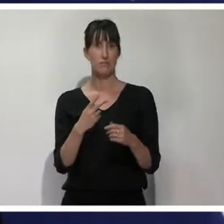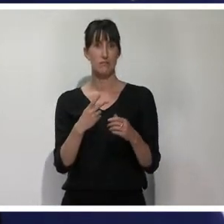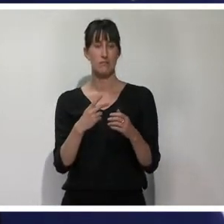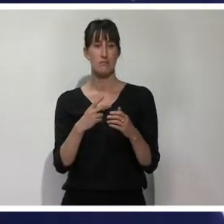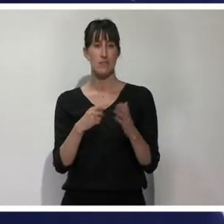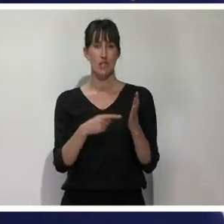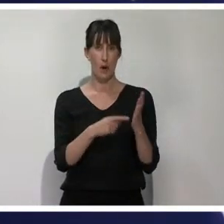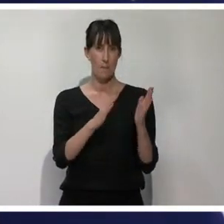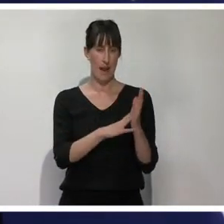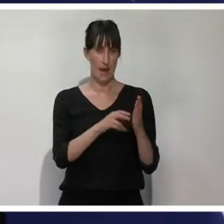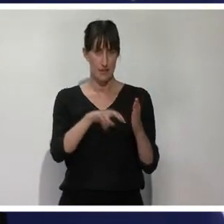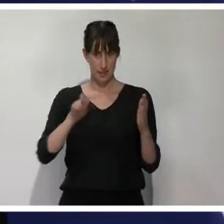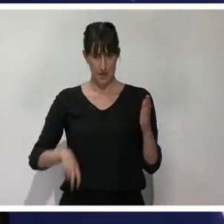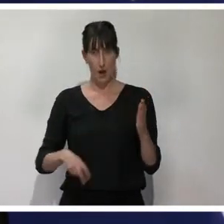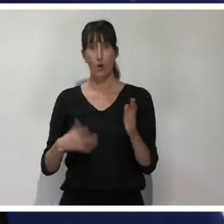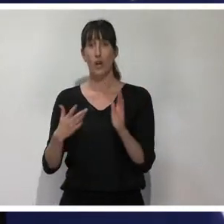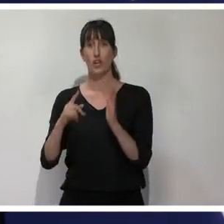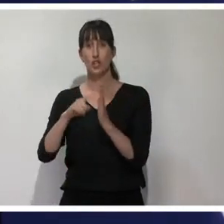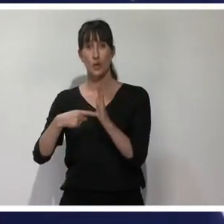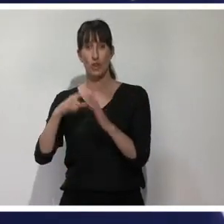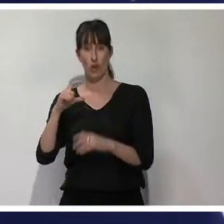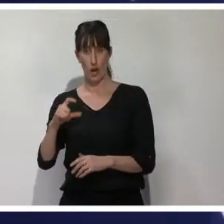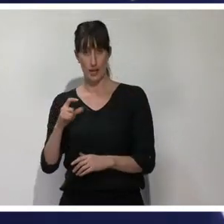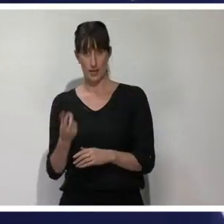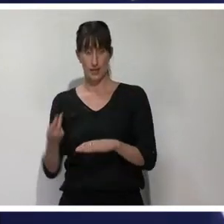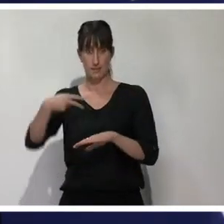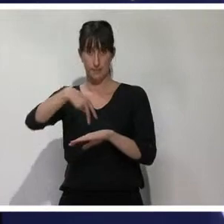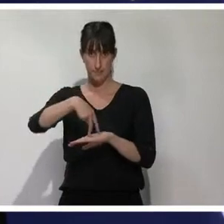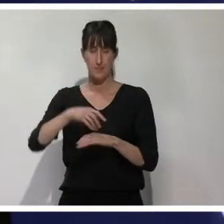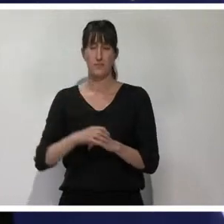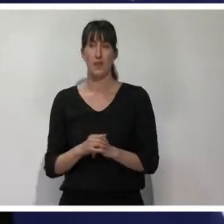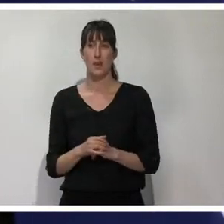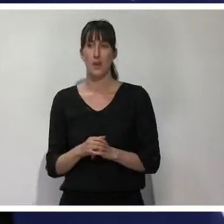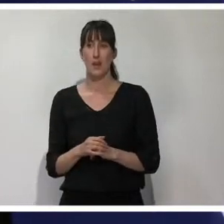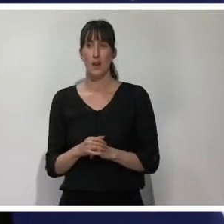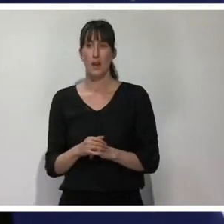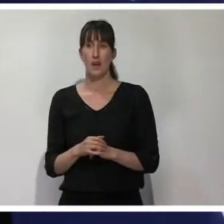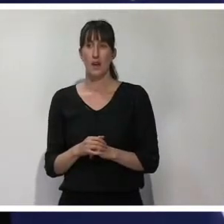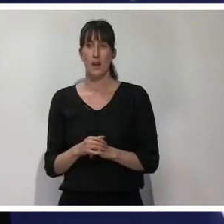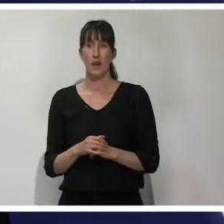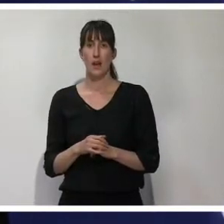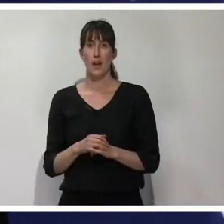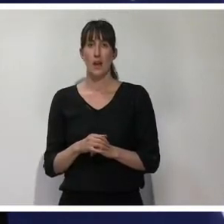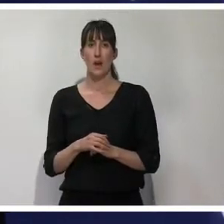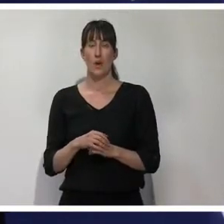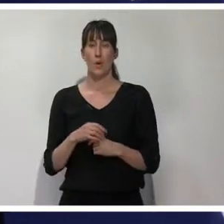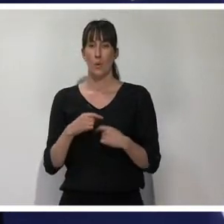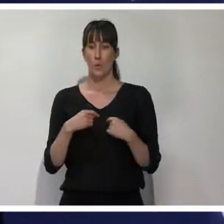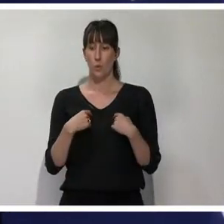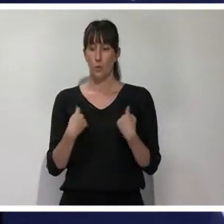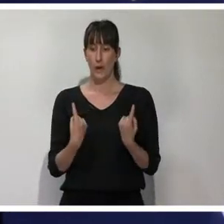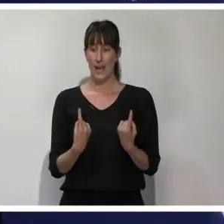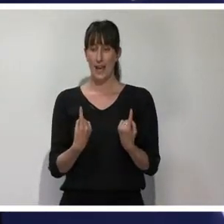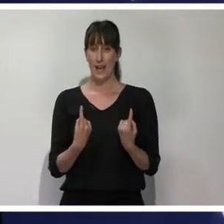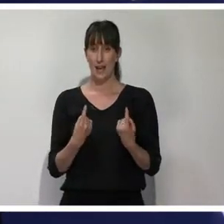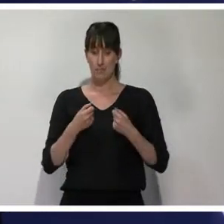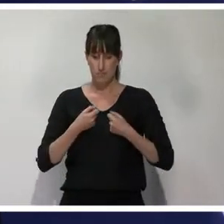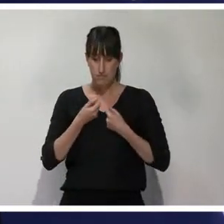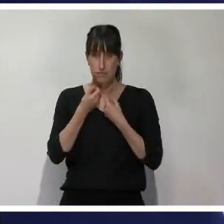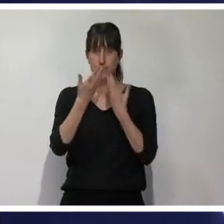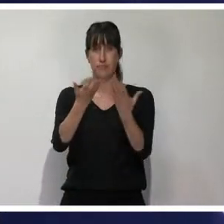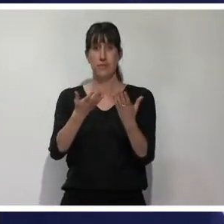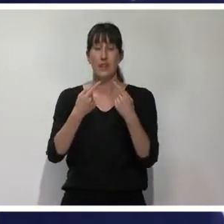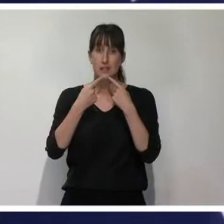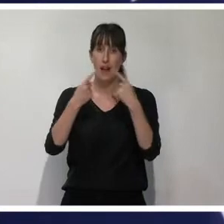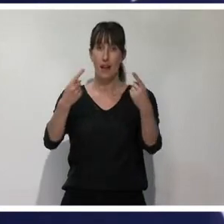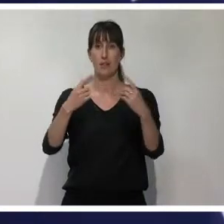why it was necessary. The idea that we would keep information back from the public when that is critical to us being